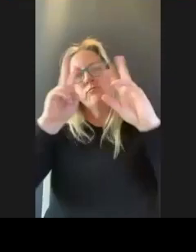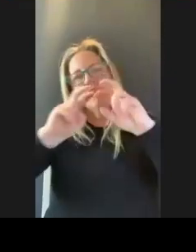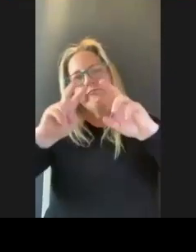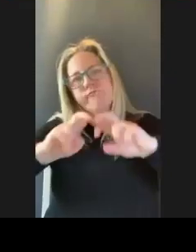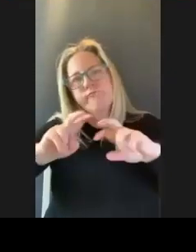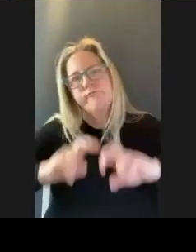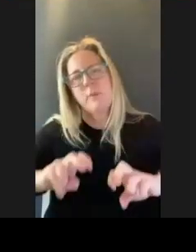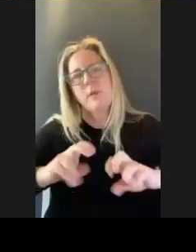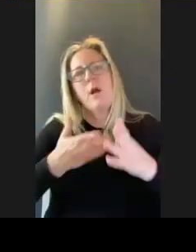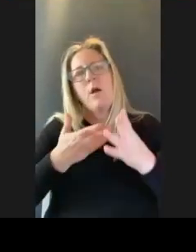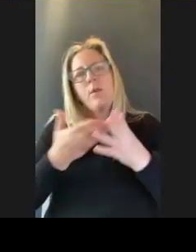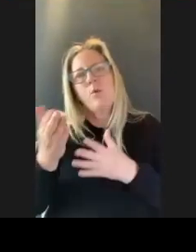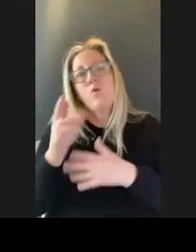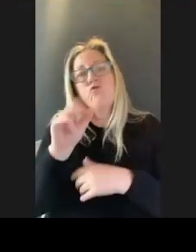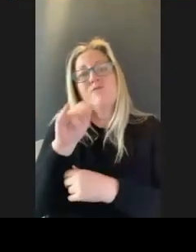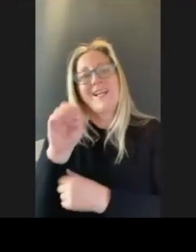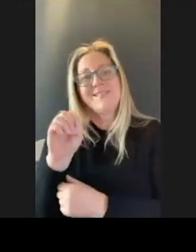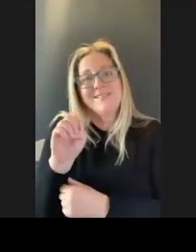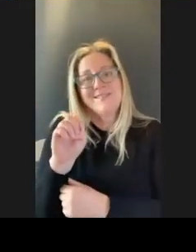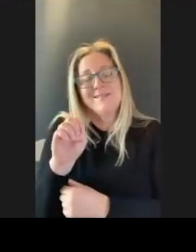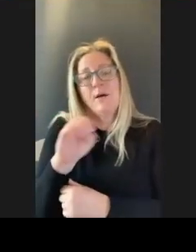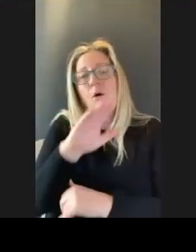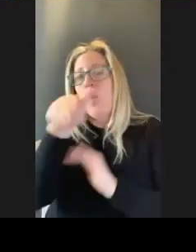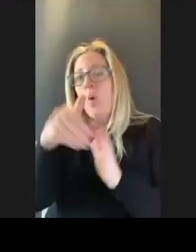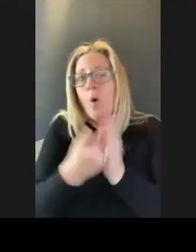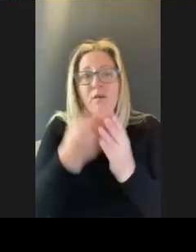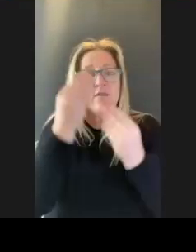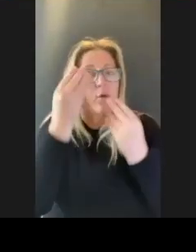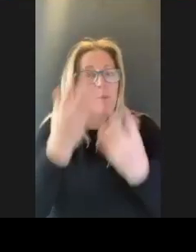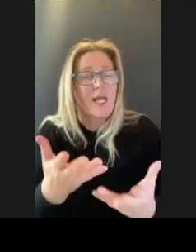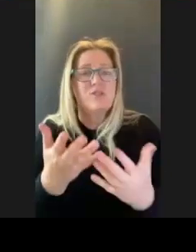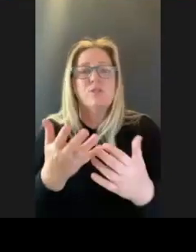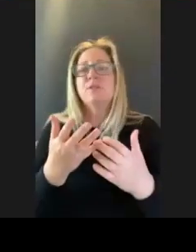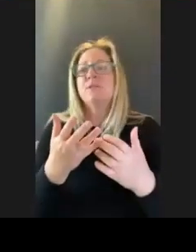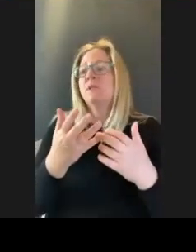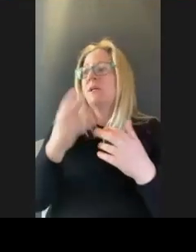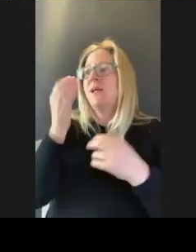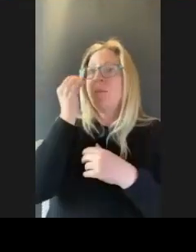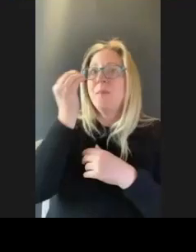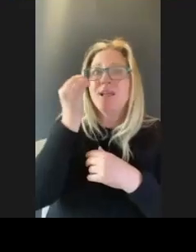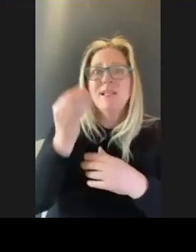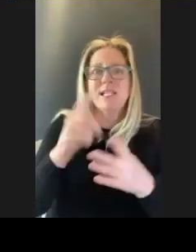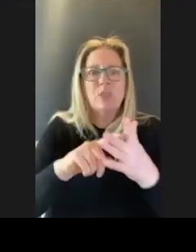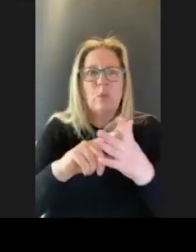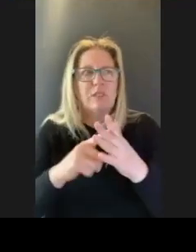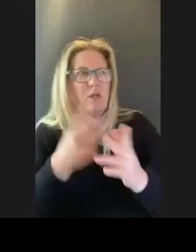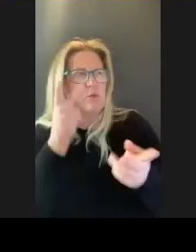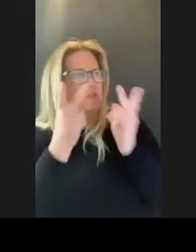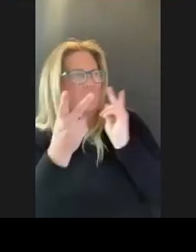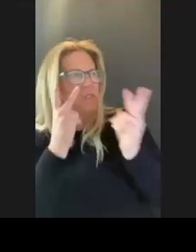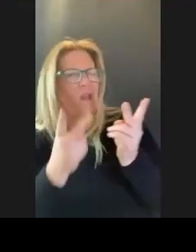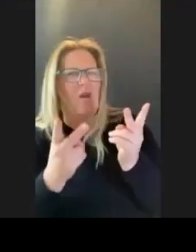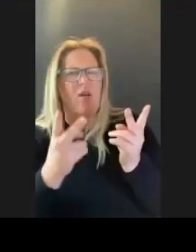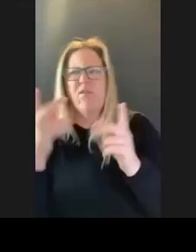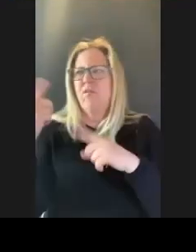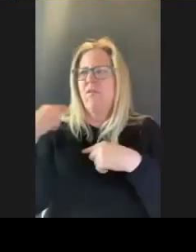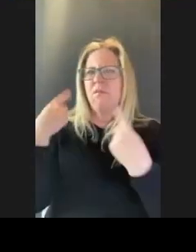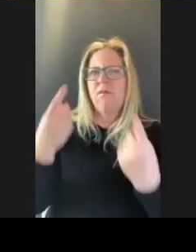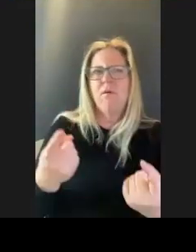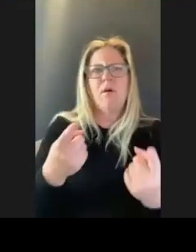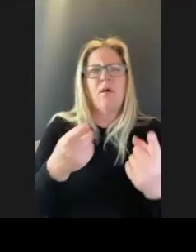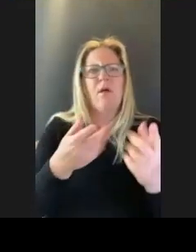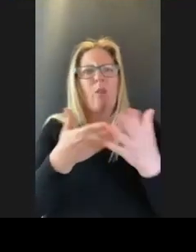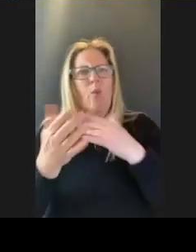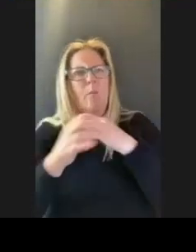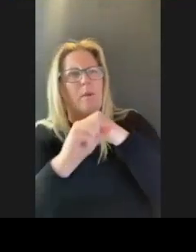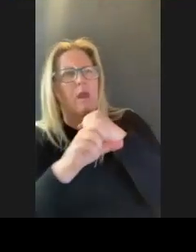the lens of race all the information and opinions that we're starting to hear, that we have been hearing through the media, in